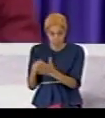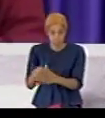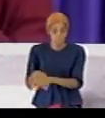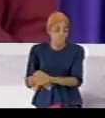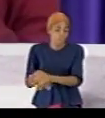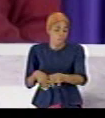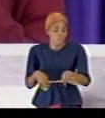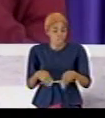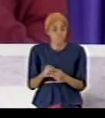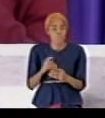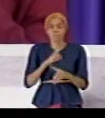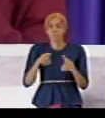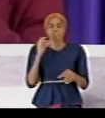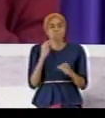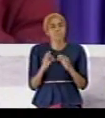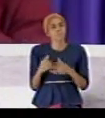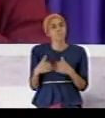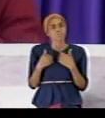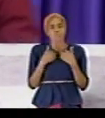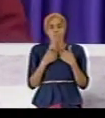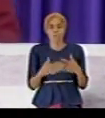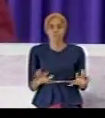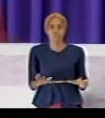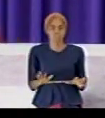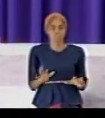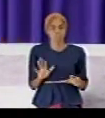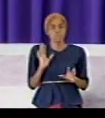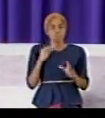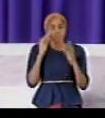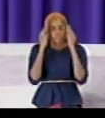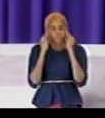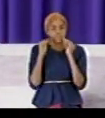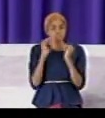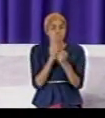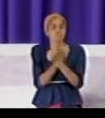your experience of love for evangelism,